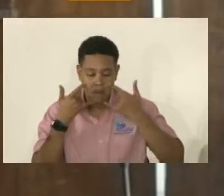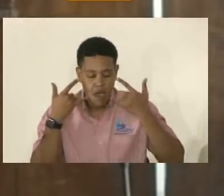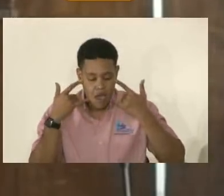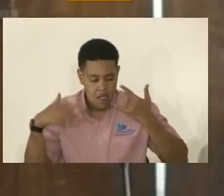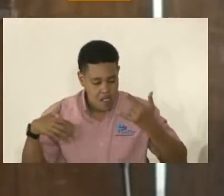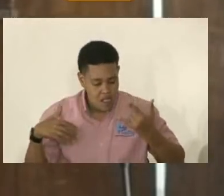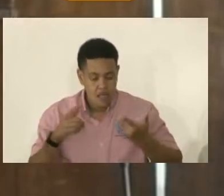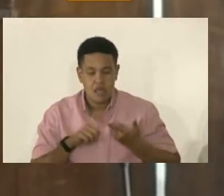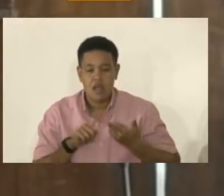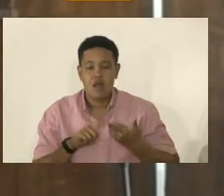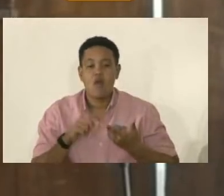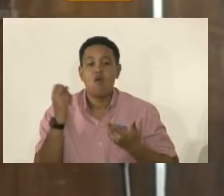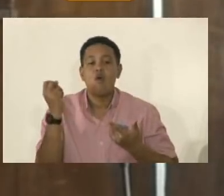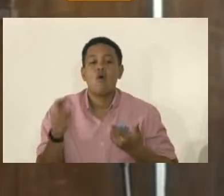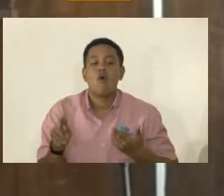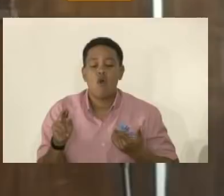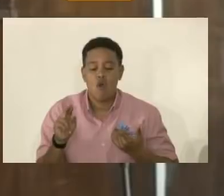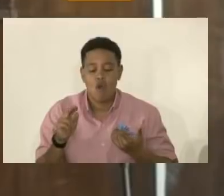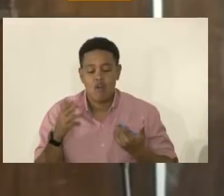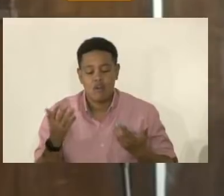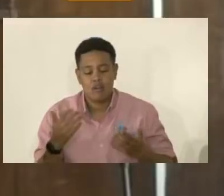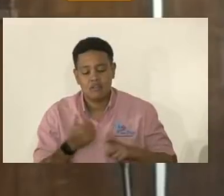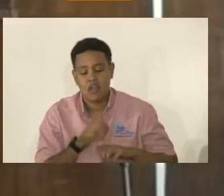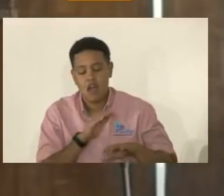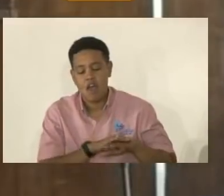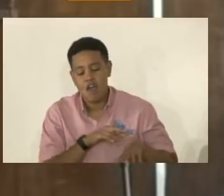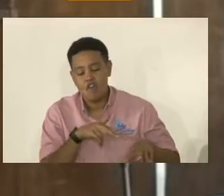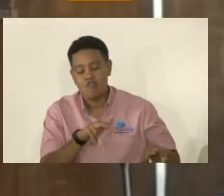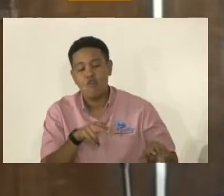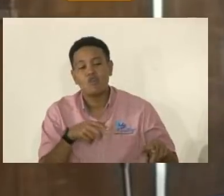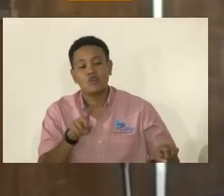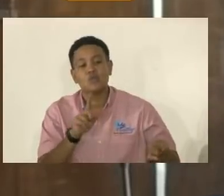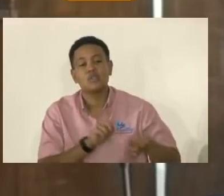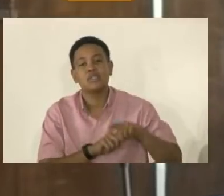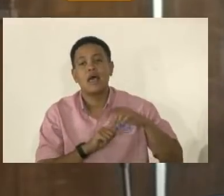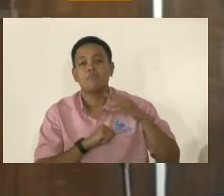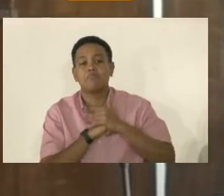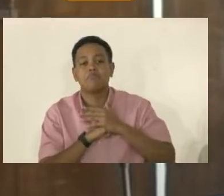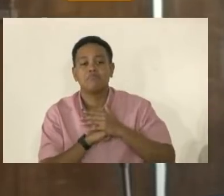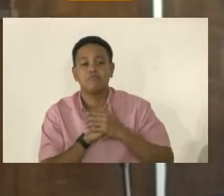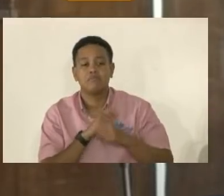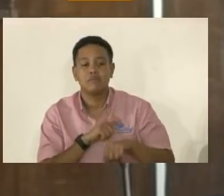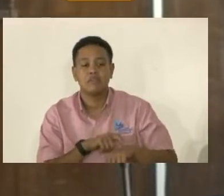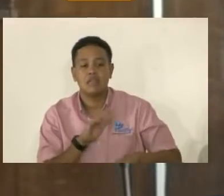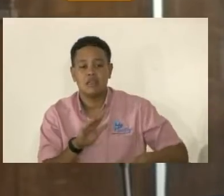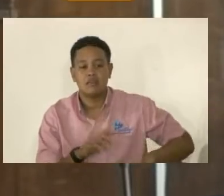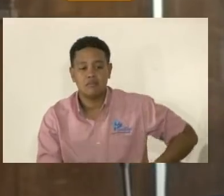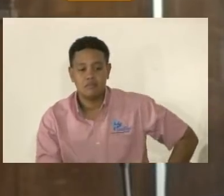or being on the road during the curfew period.